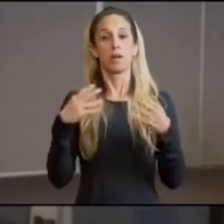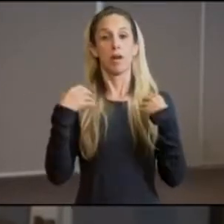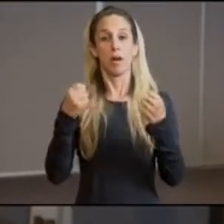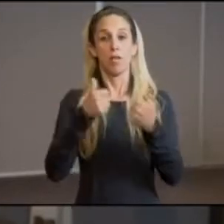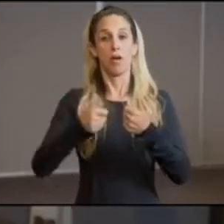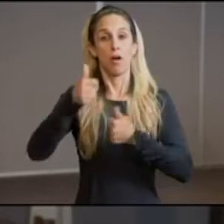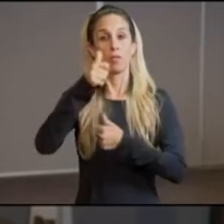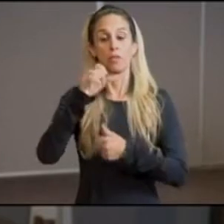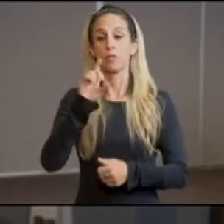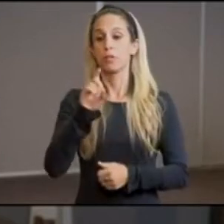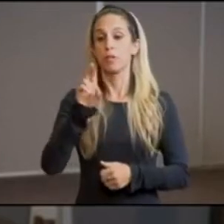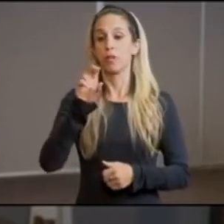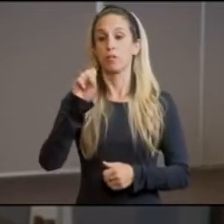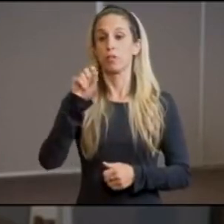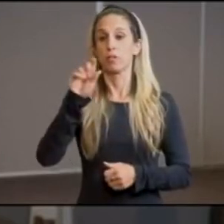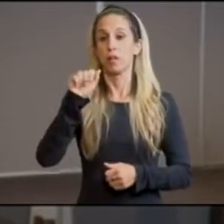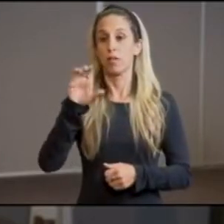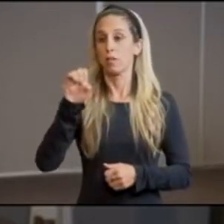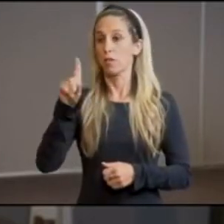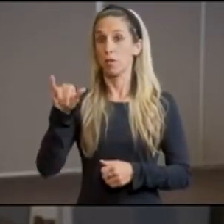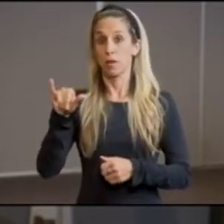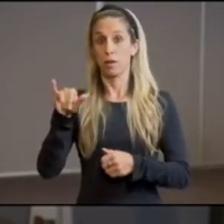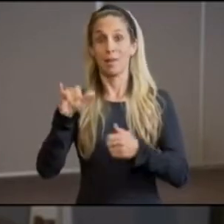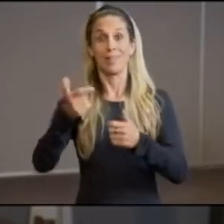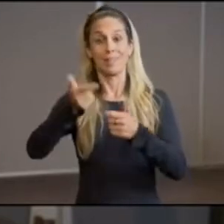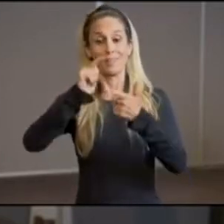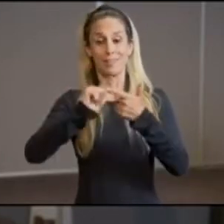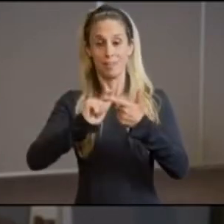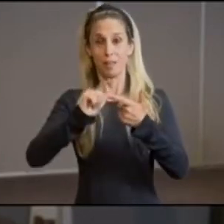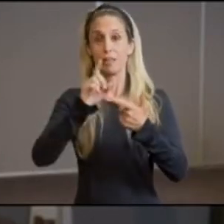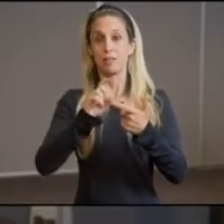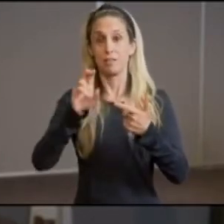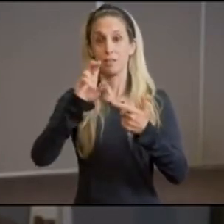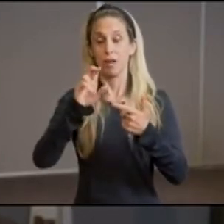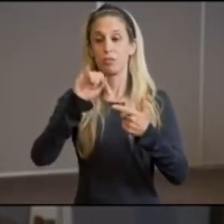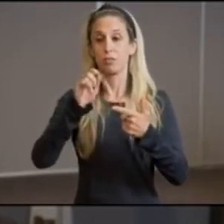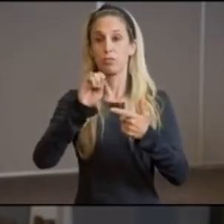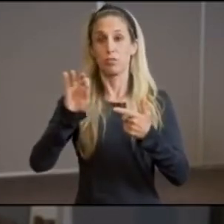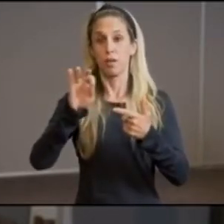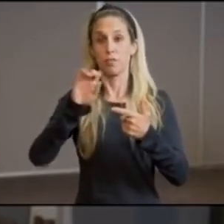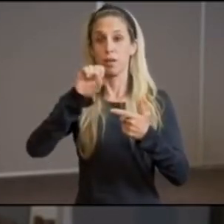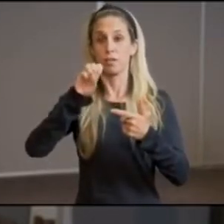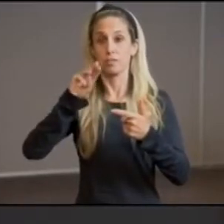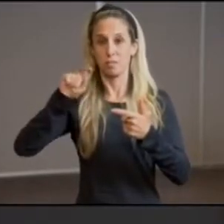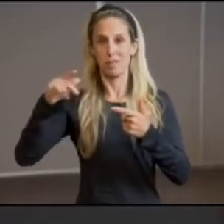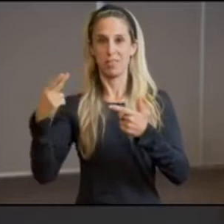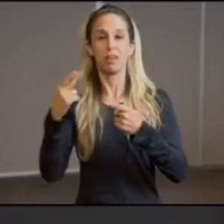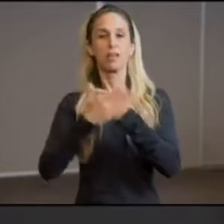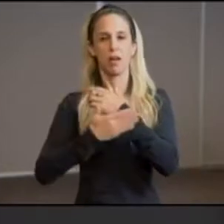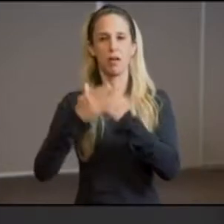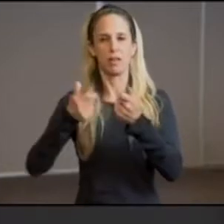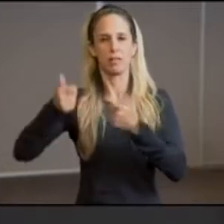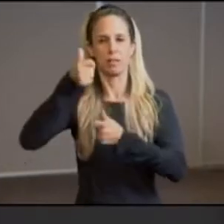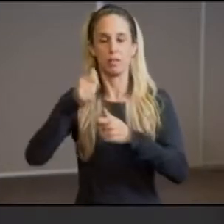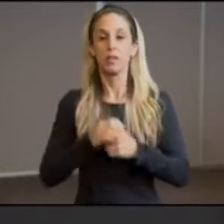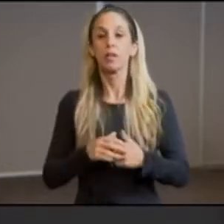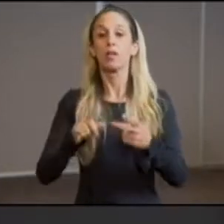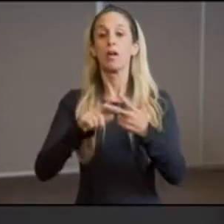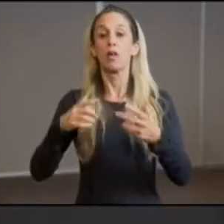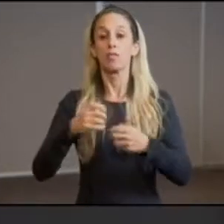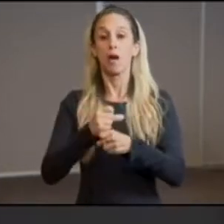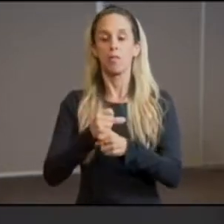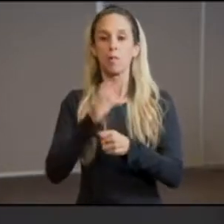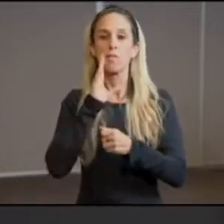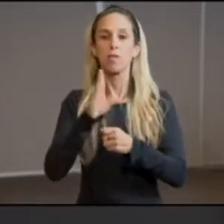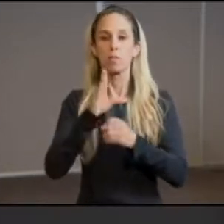Cody. Then that will be followed by our county executive, Dr. Jeff Smith. And then wrapping it up will be the president